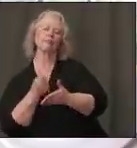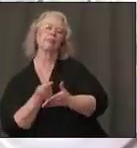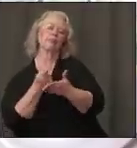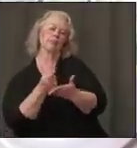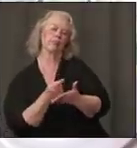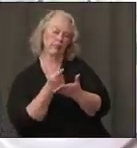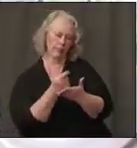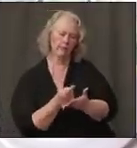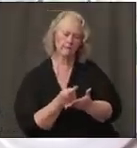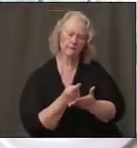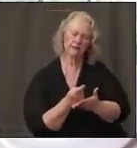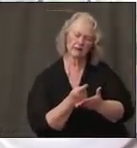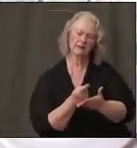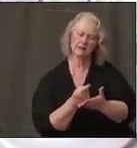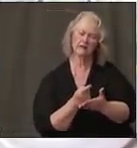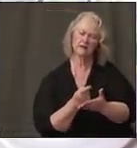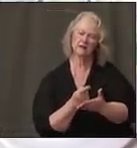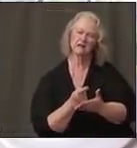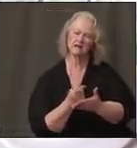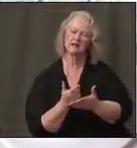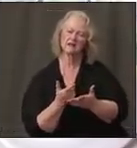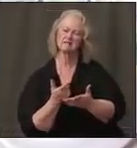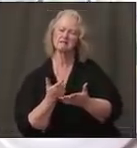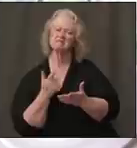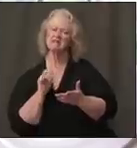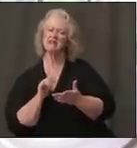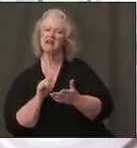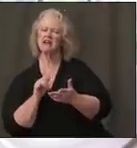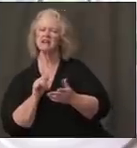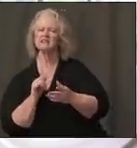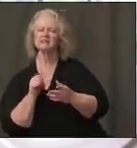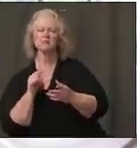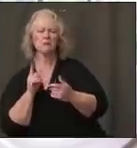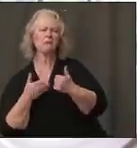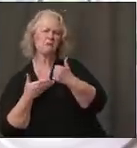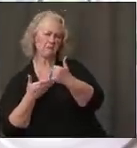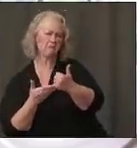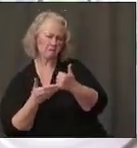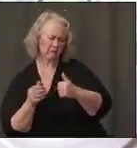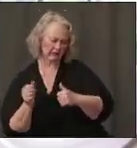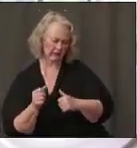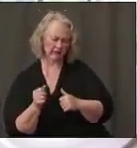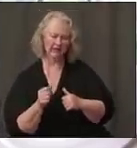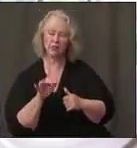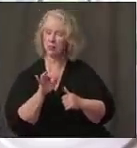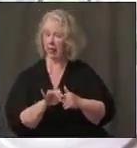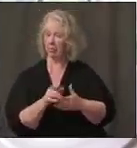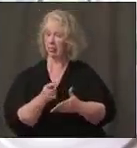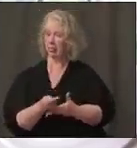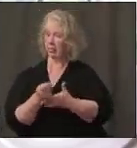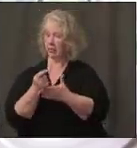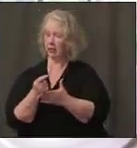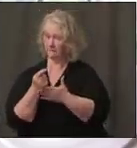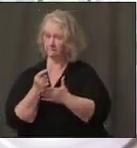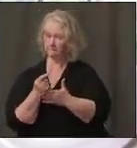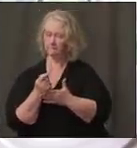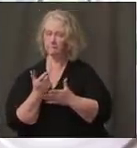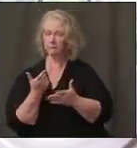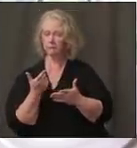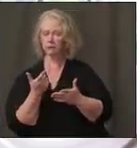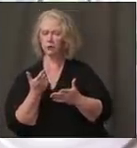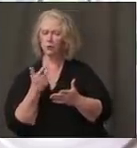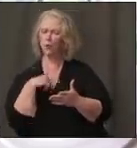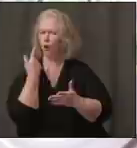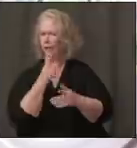them potentially, that could be used both as an early treatment and as a prophylaxis. And so the therapeutic toolbox that we have is going